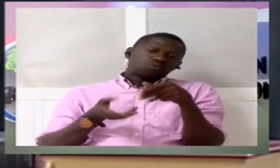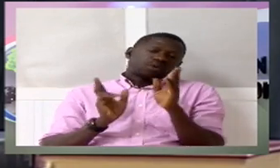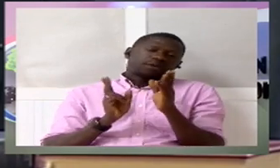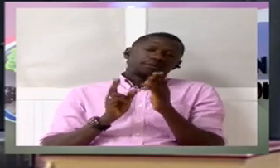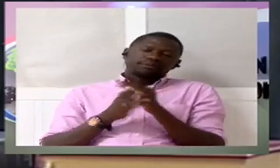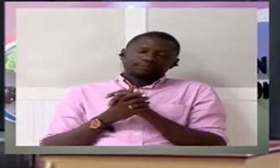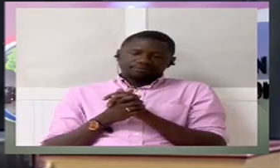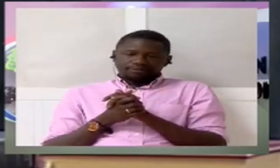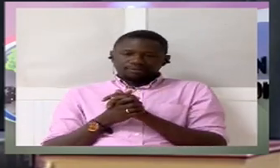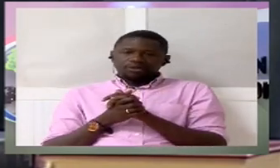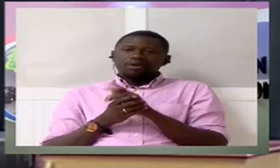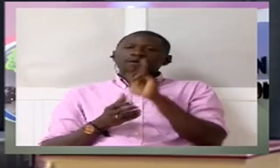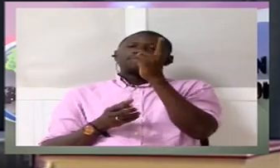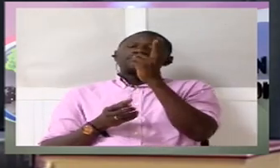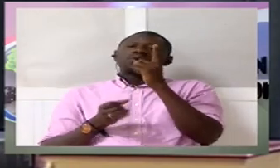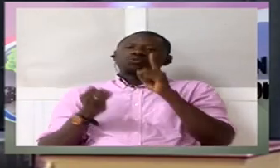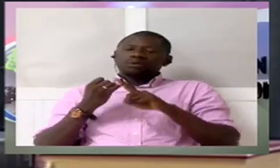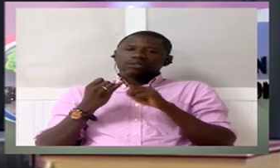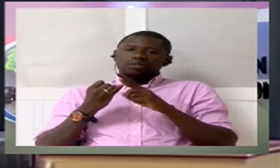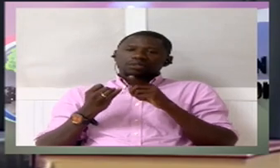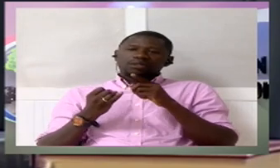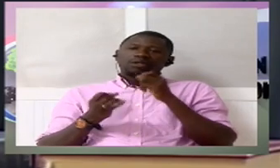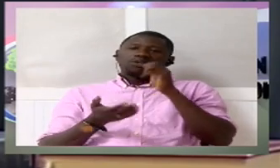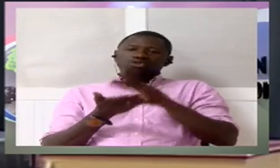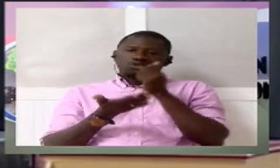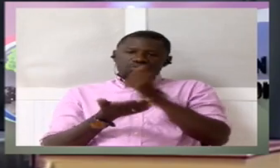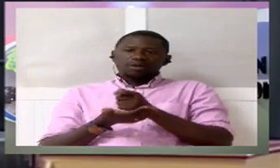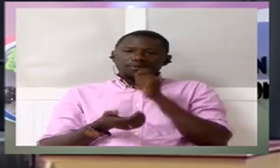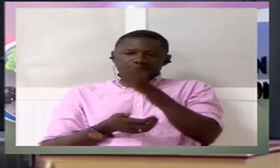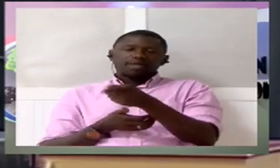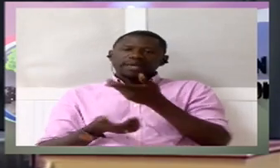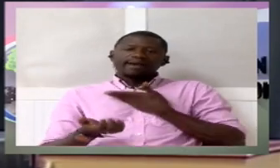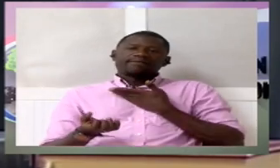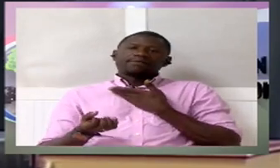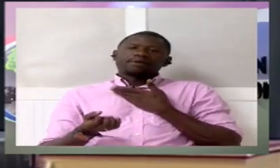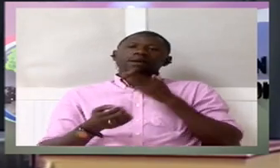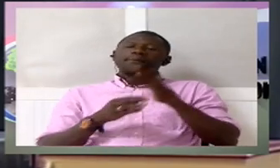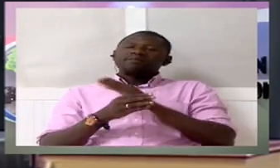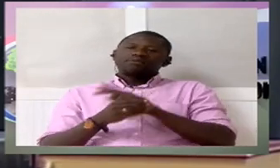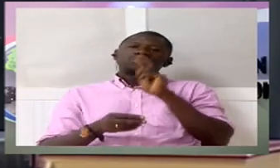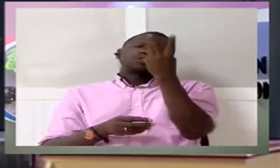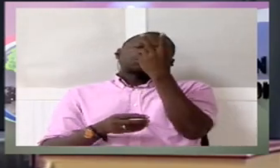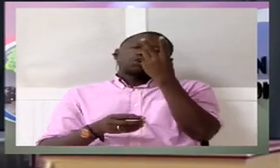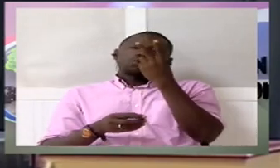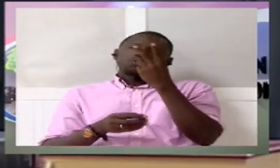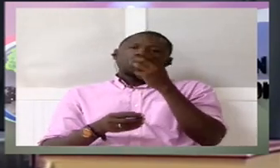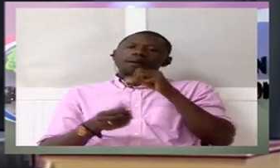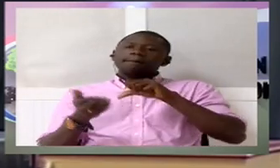in two installments. First installment or yewojo. The first installment was paid. Yani second installment obesila.